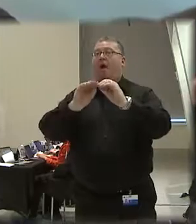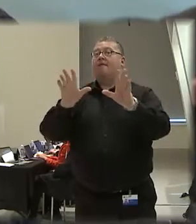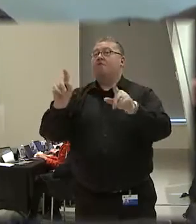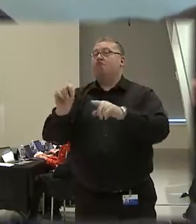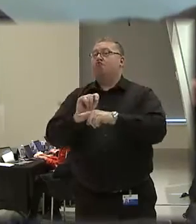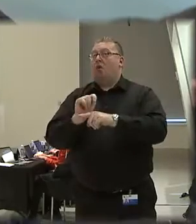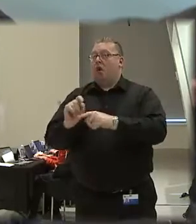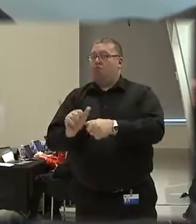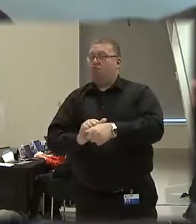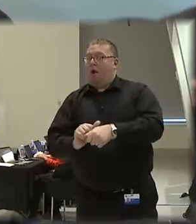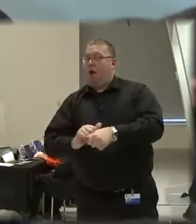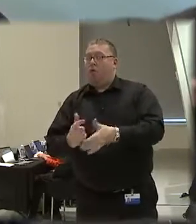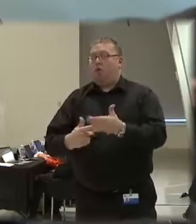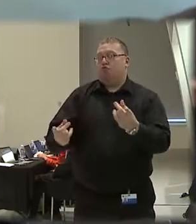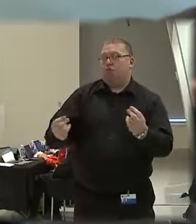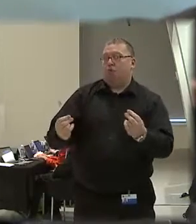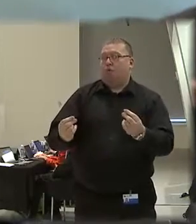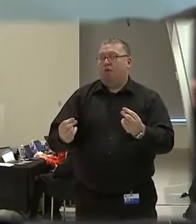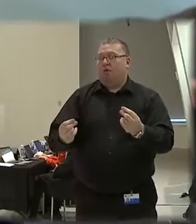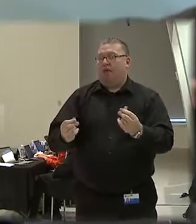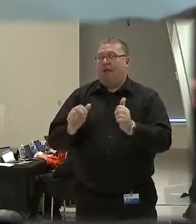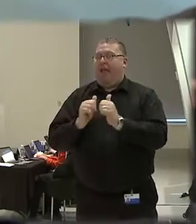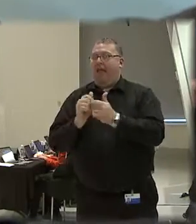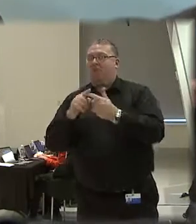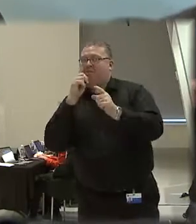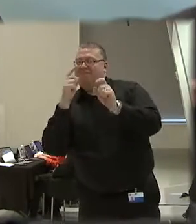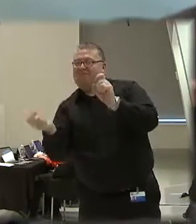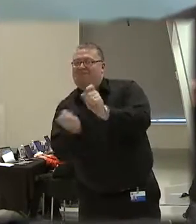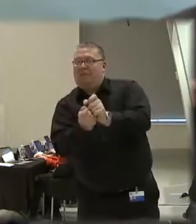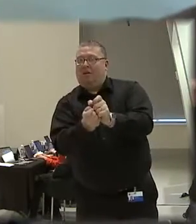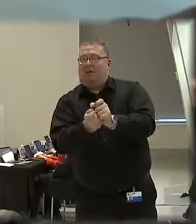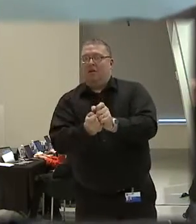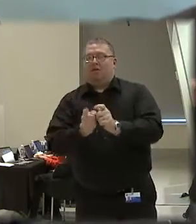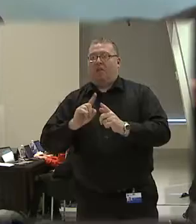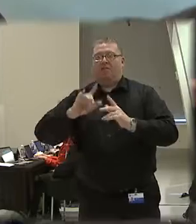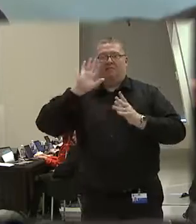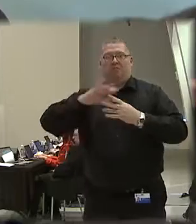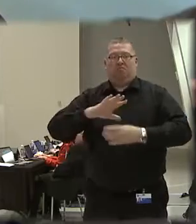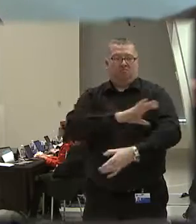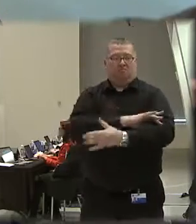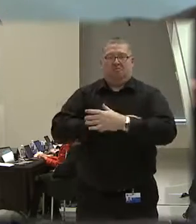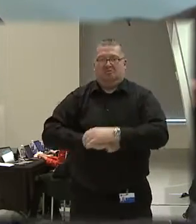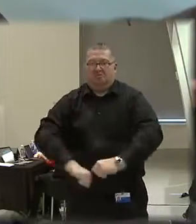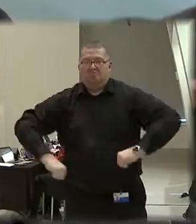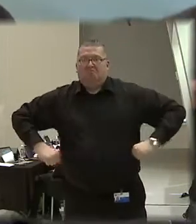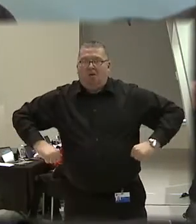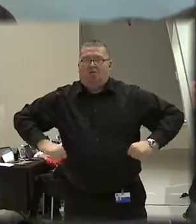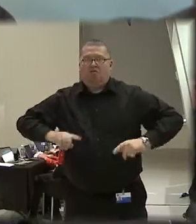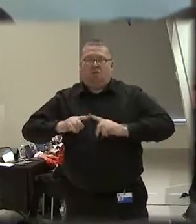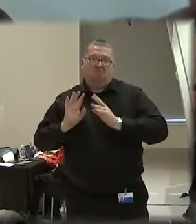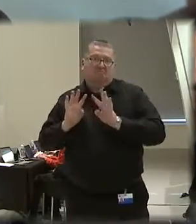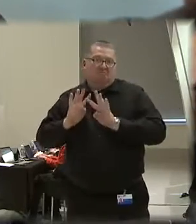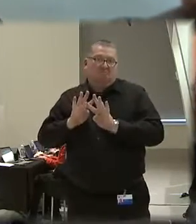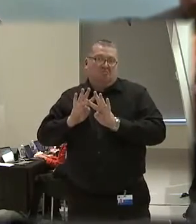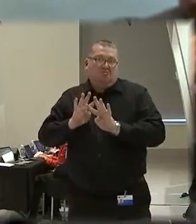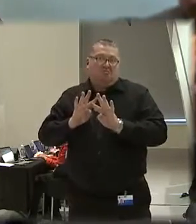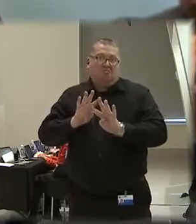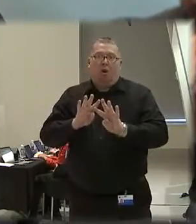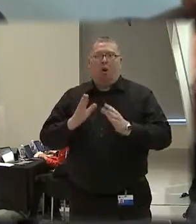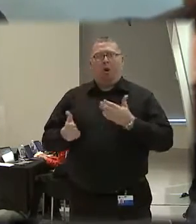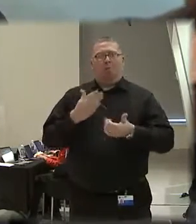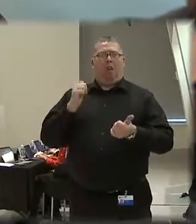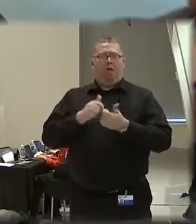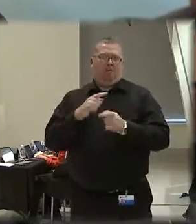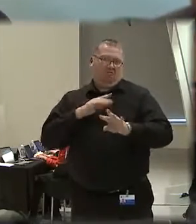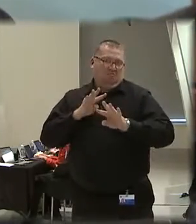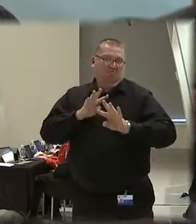and practiced their assault techniques because they locked arms and they started coming forward in a fashion where they were chanting, 1